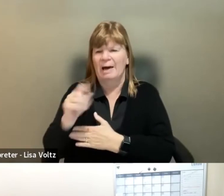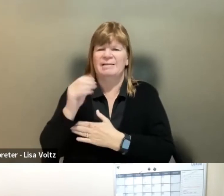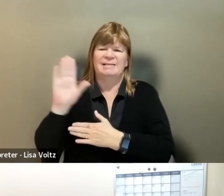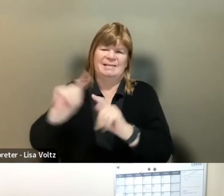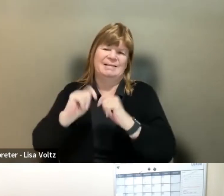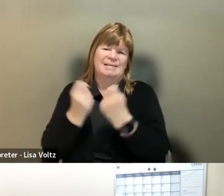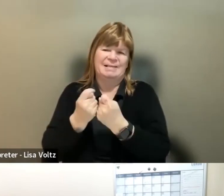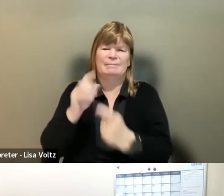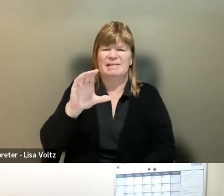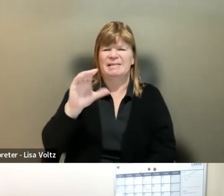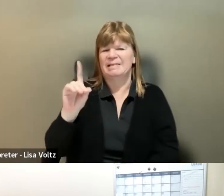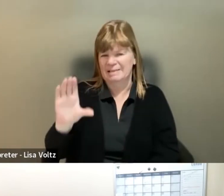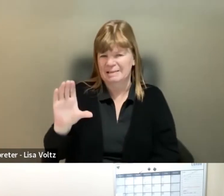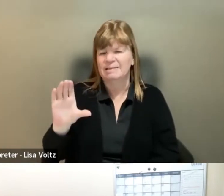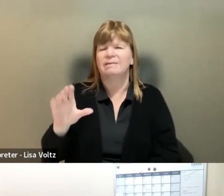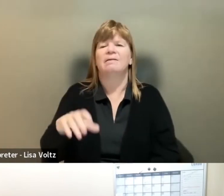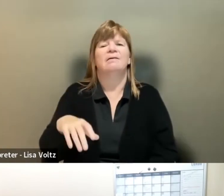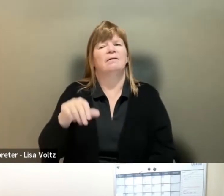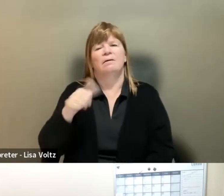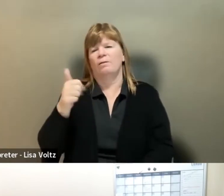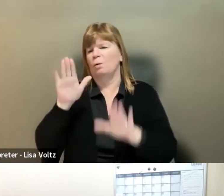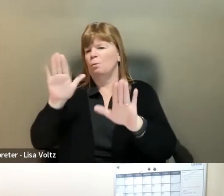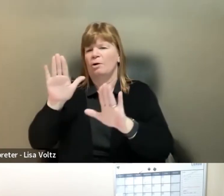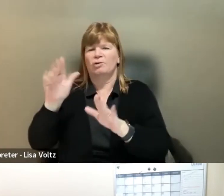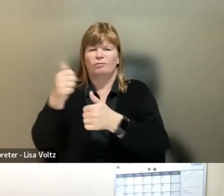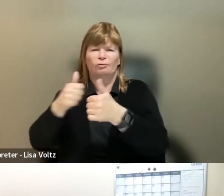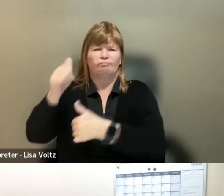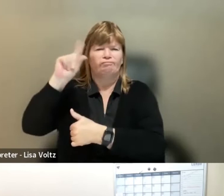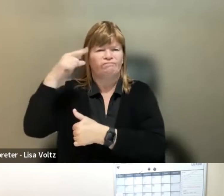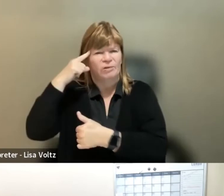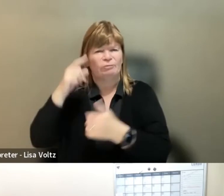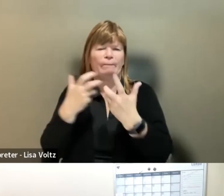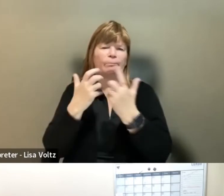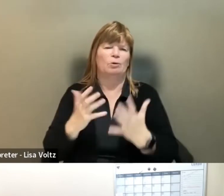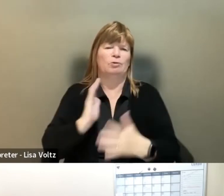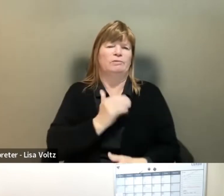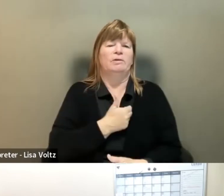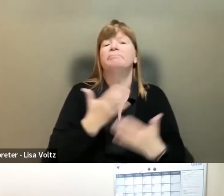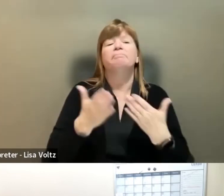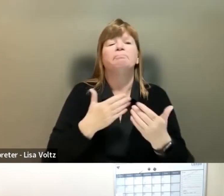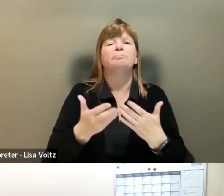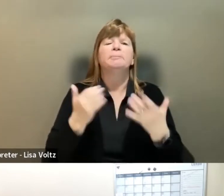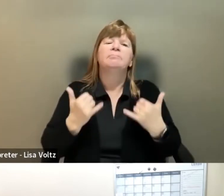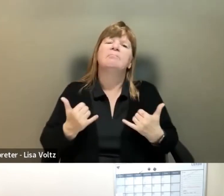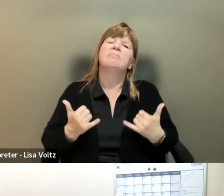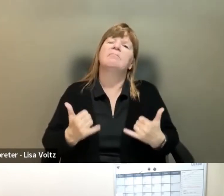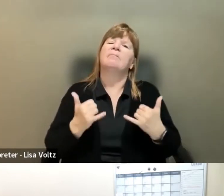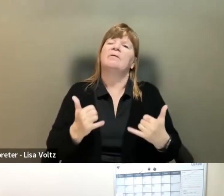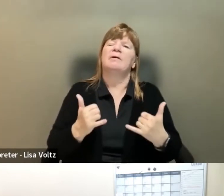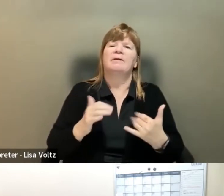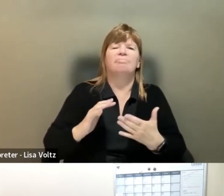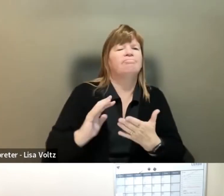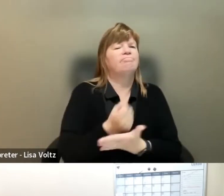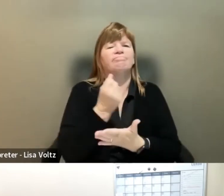at the CDC, other wonderful federal partners of ours. So today, I get the real